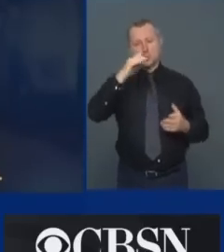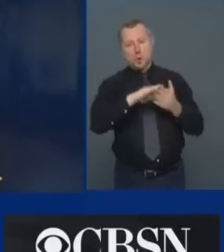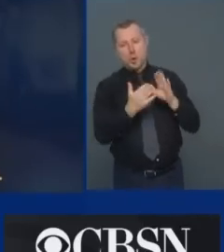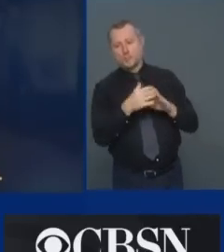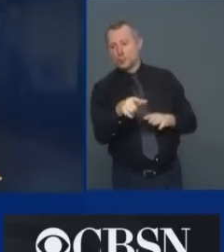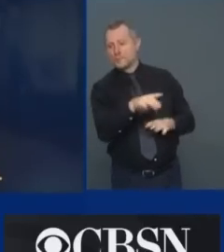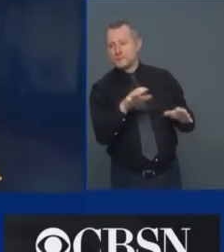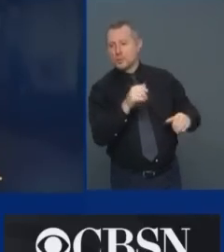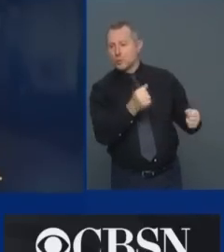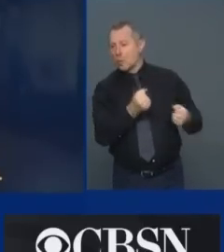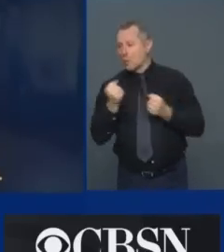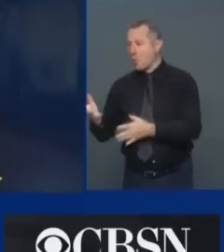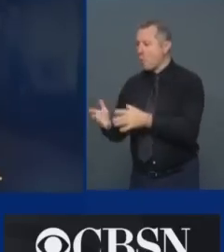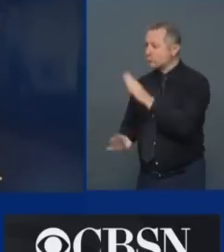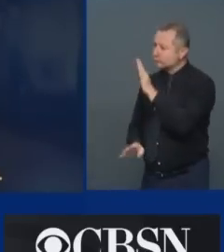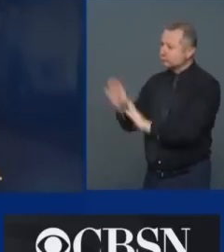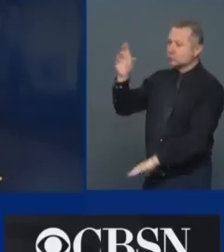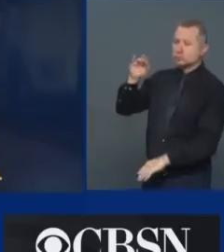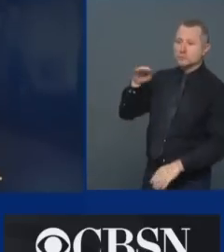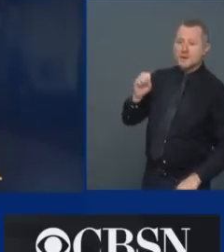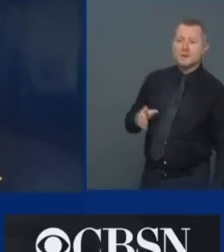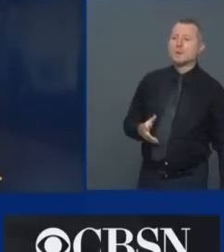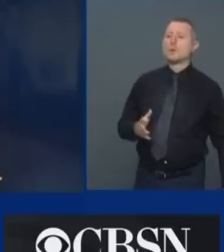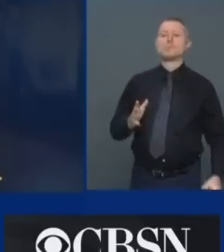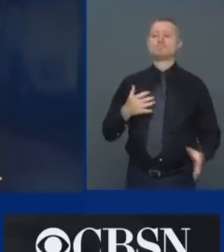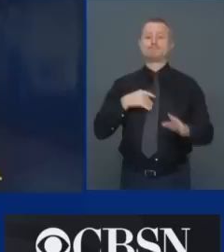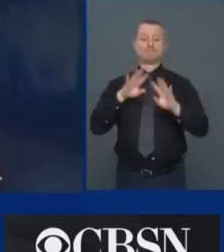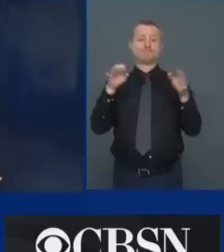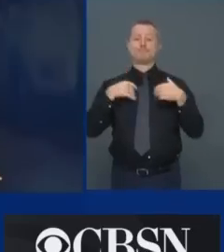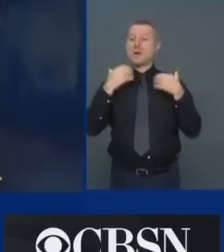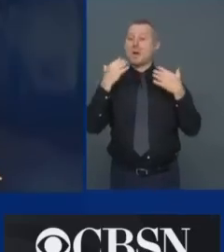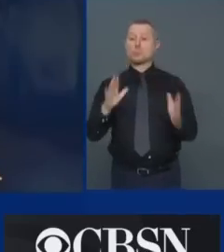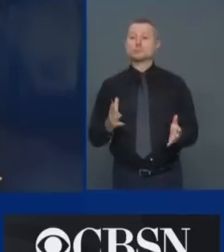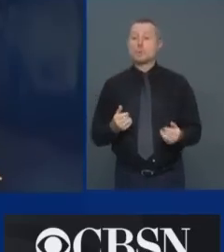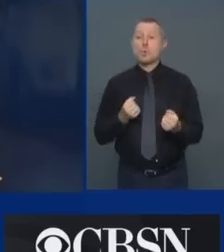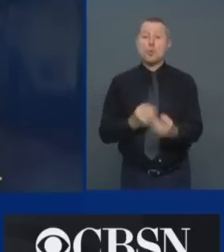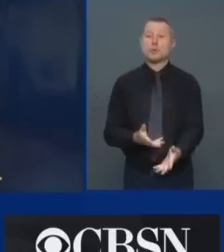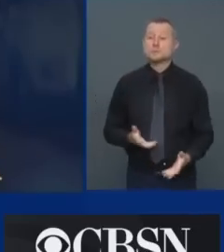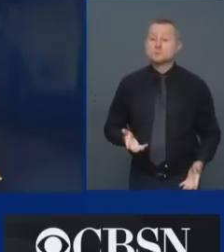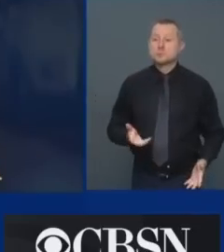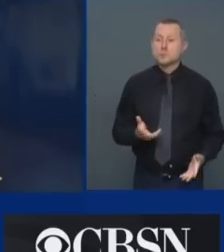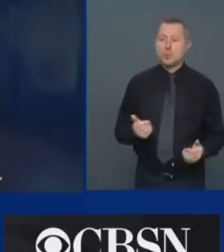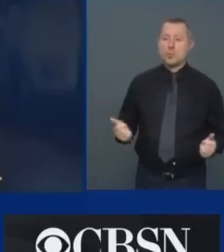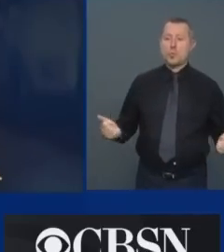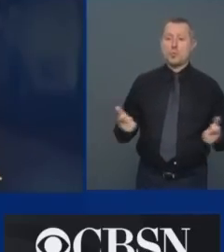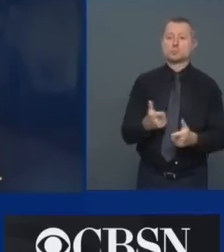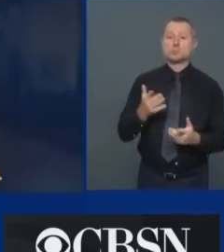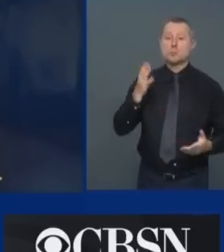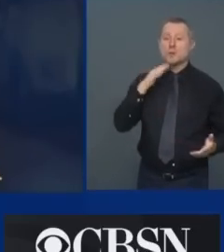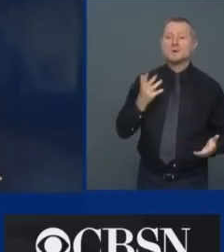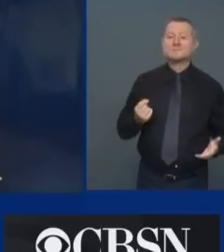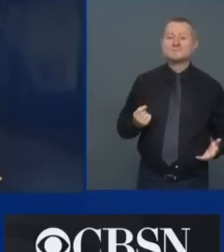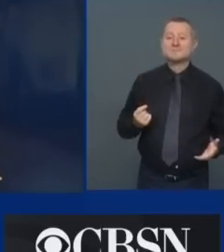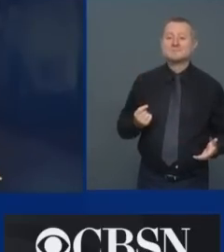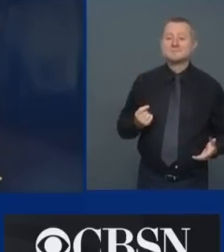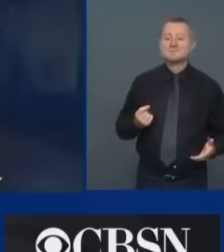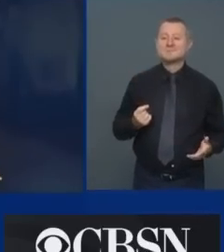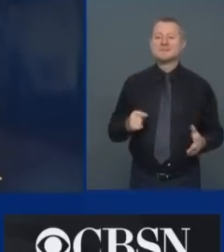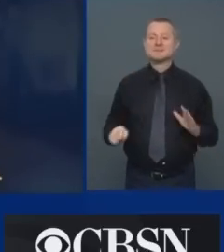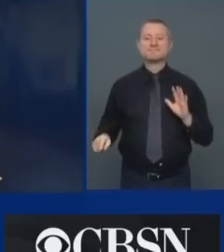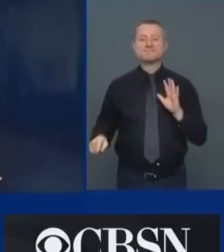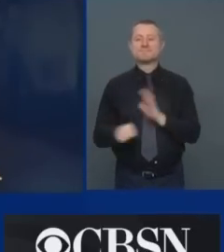this. Who knows? Except we all know it's negative, and